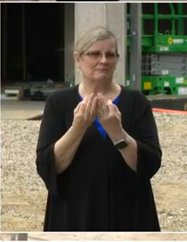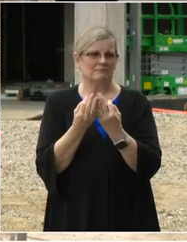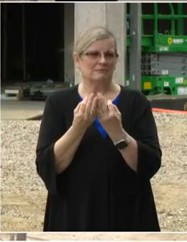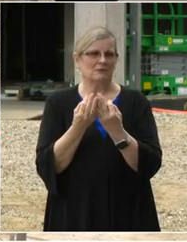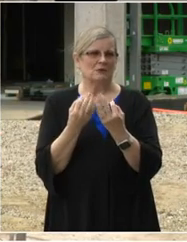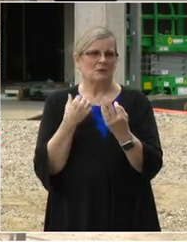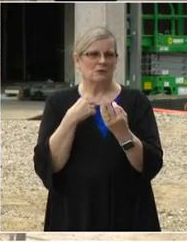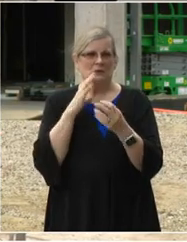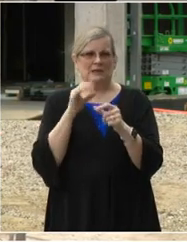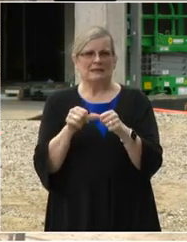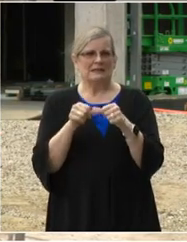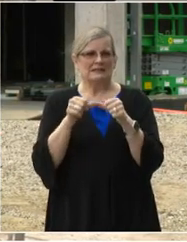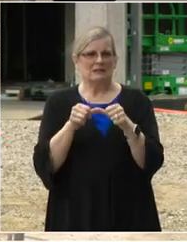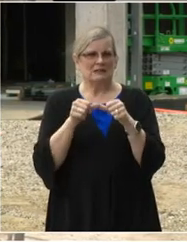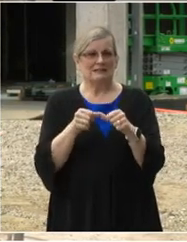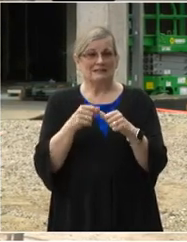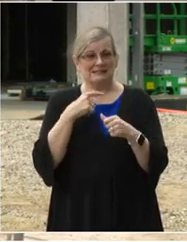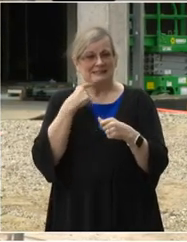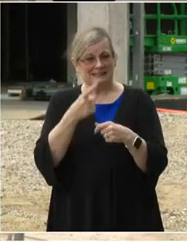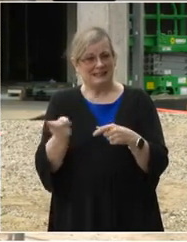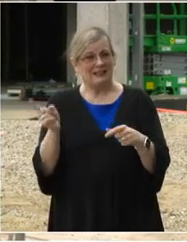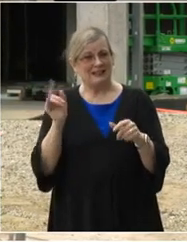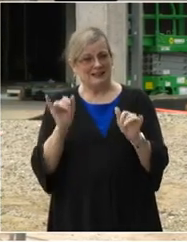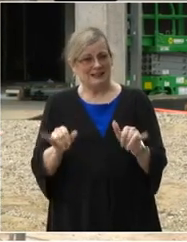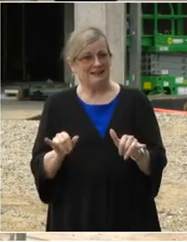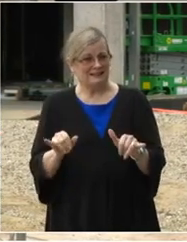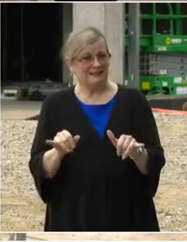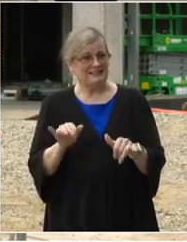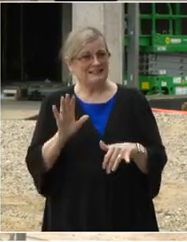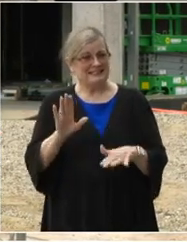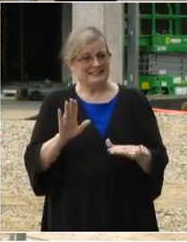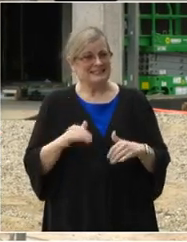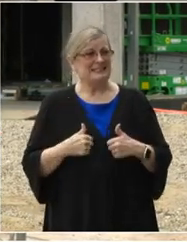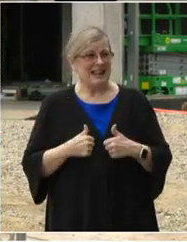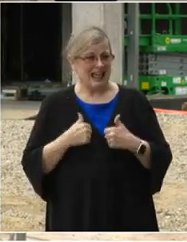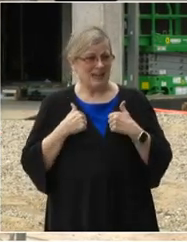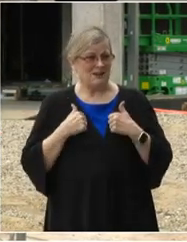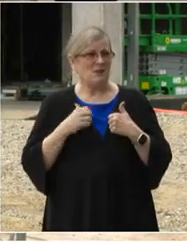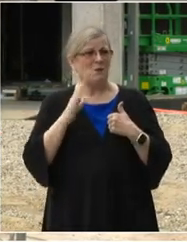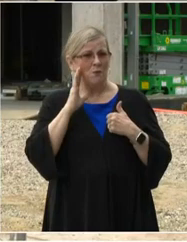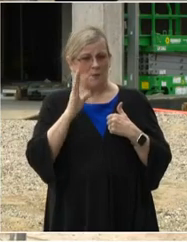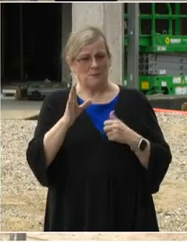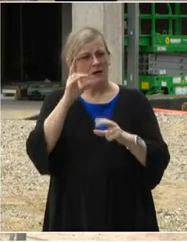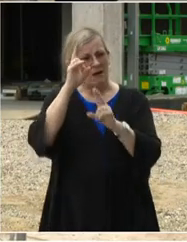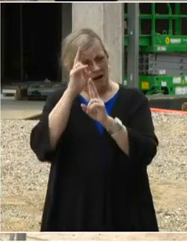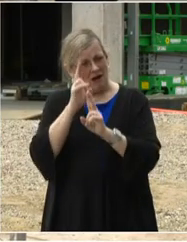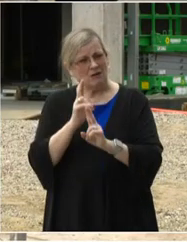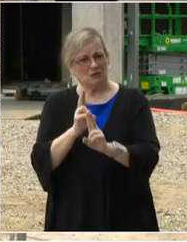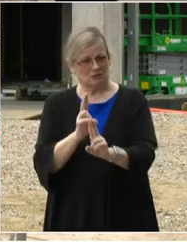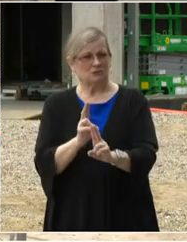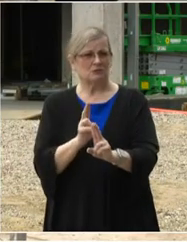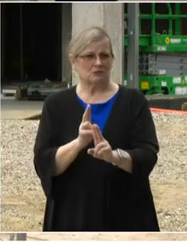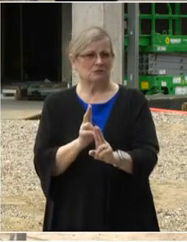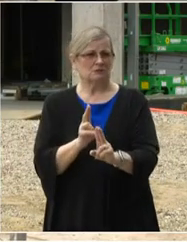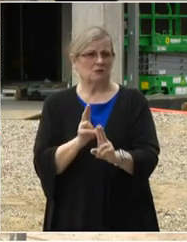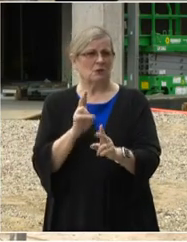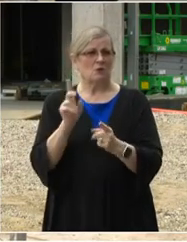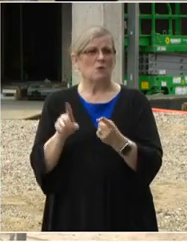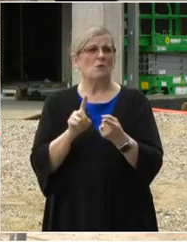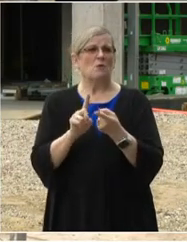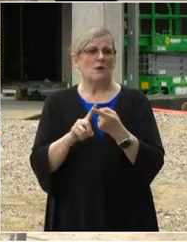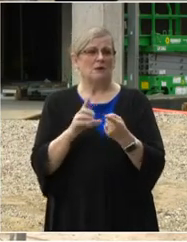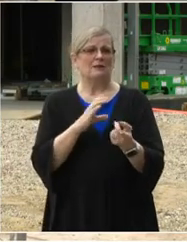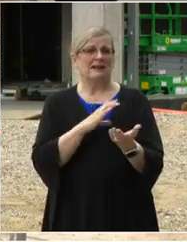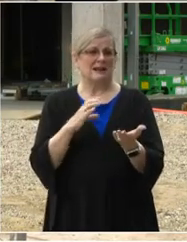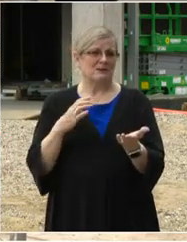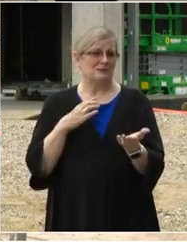continue to say that his George Floyd's life will be honored when the Congress moves on the